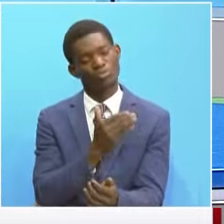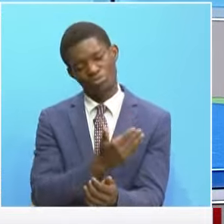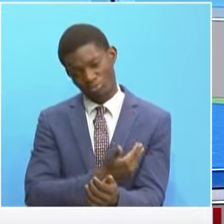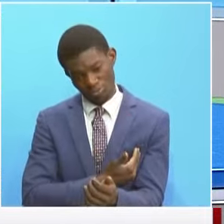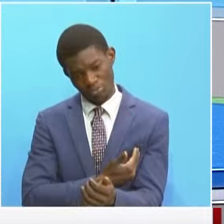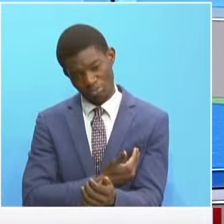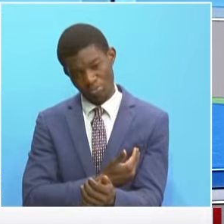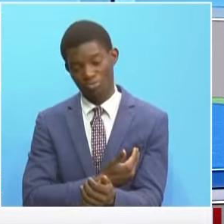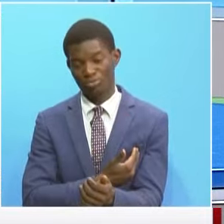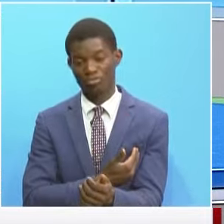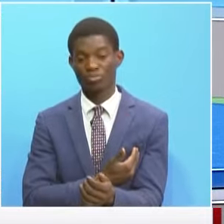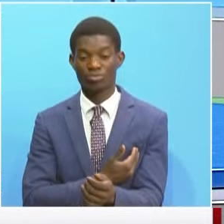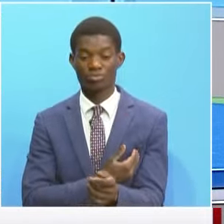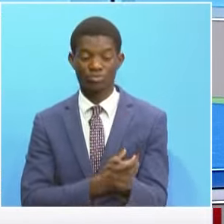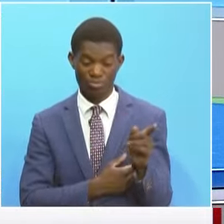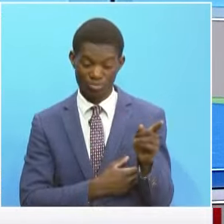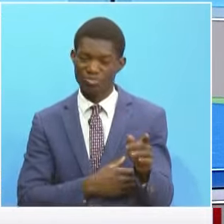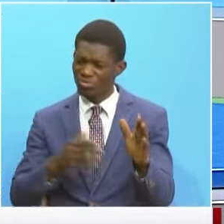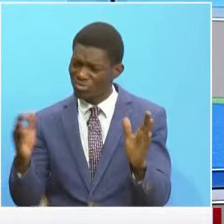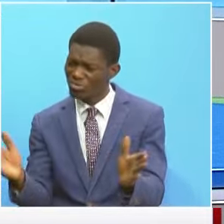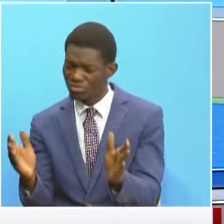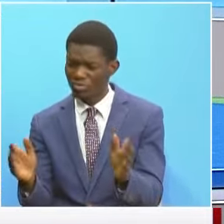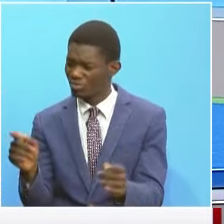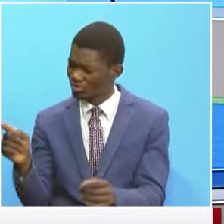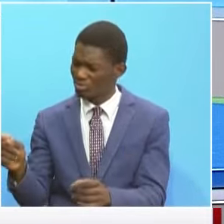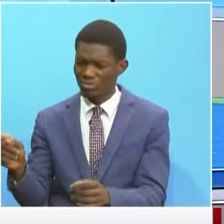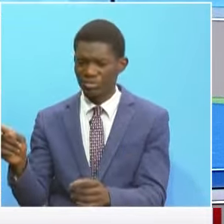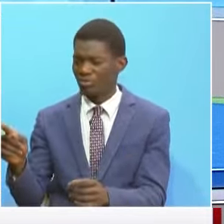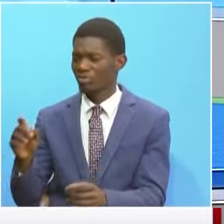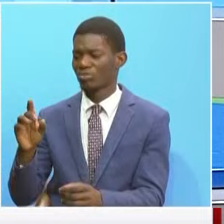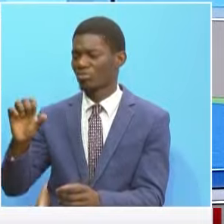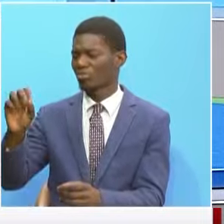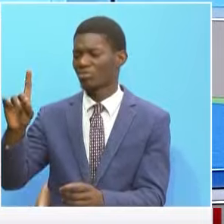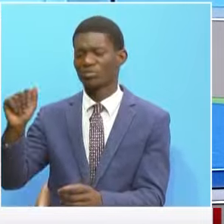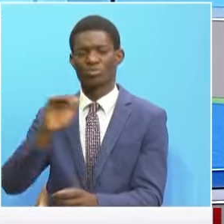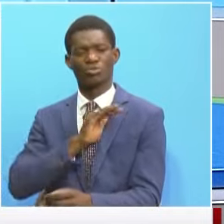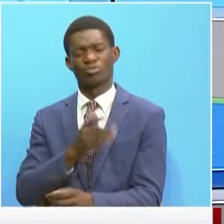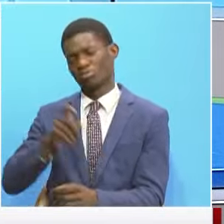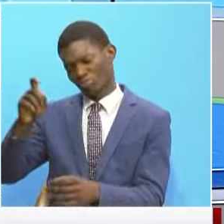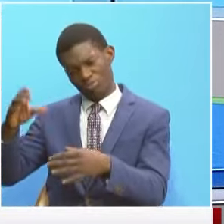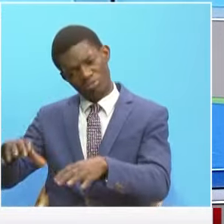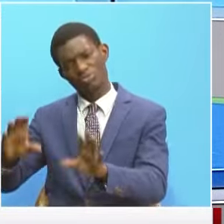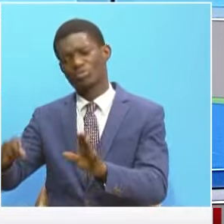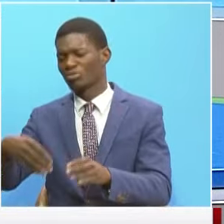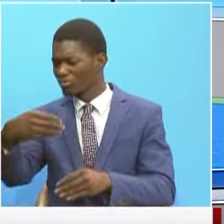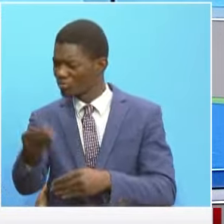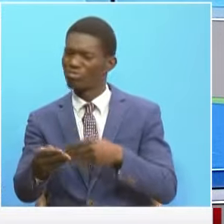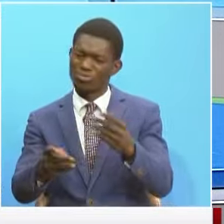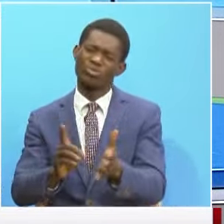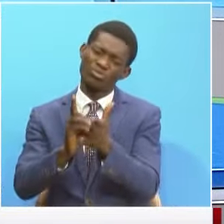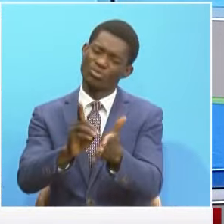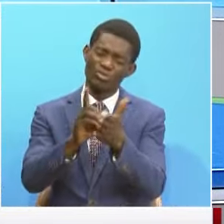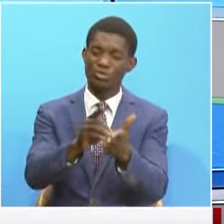Mulolo encouraged the women to do more of such gestures as they go a long way in not only helping patients, but